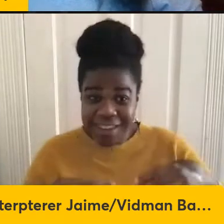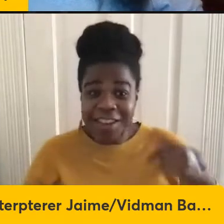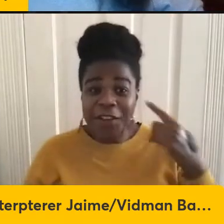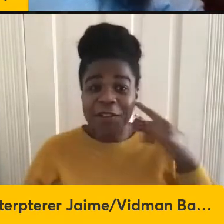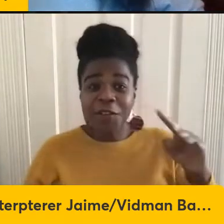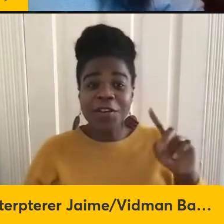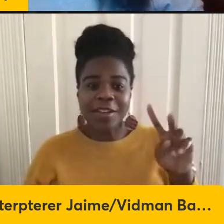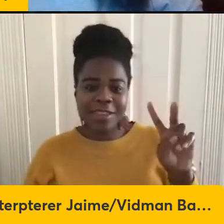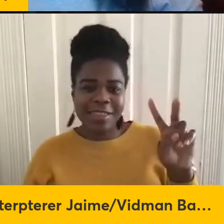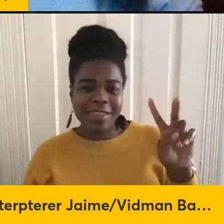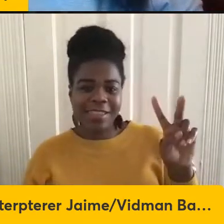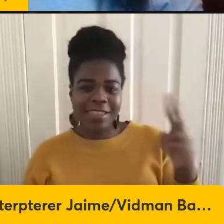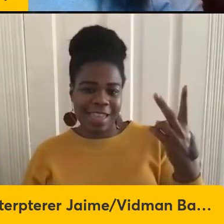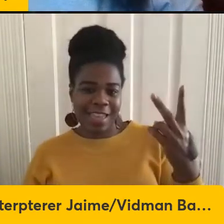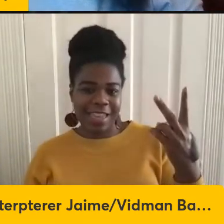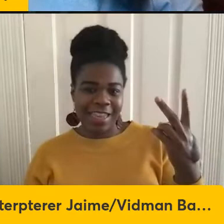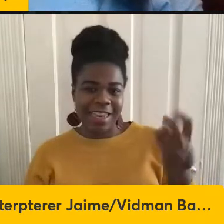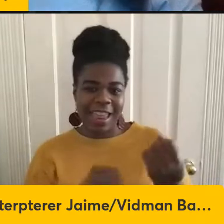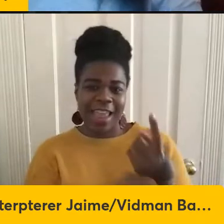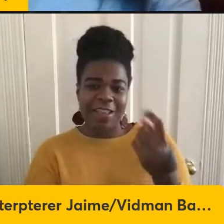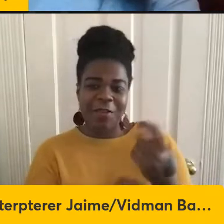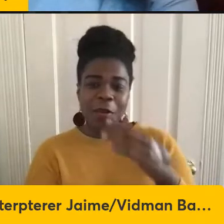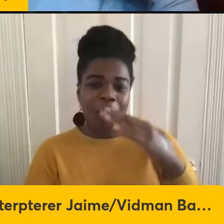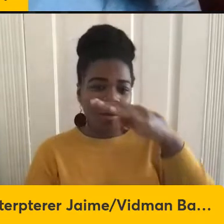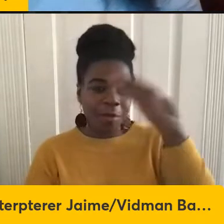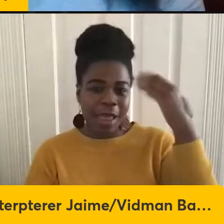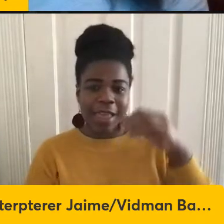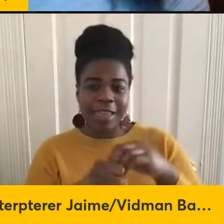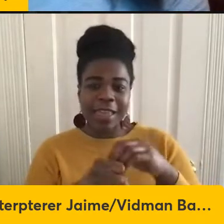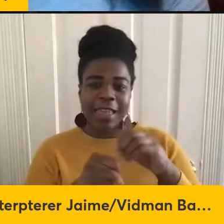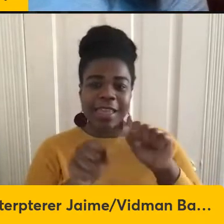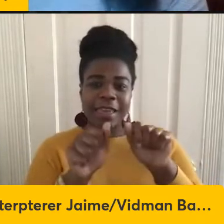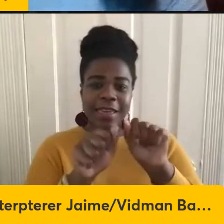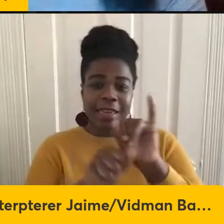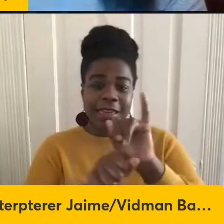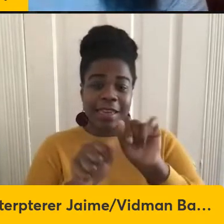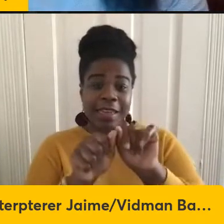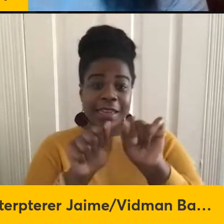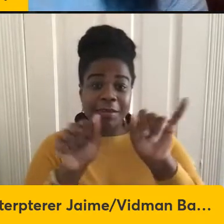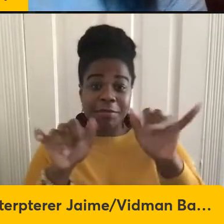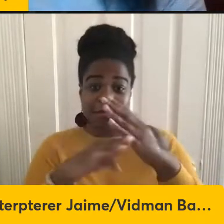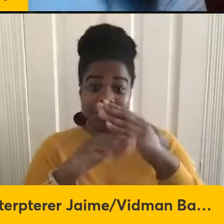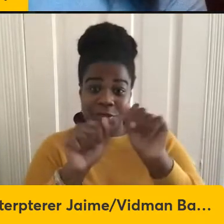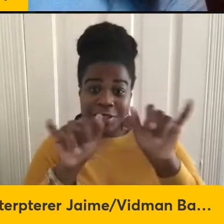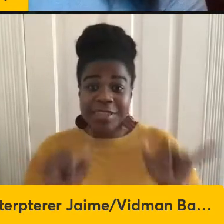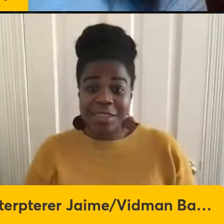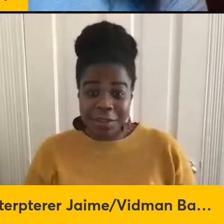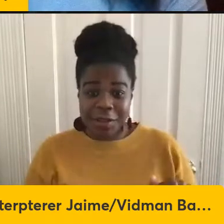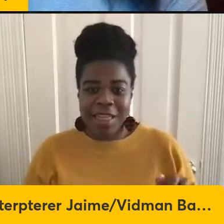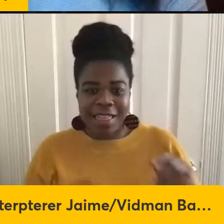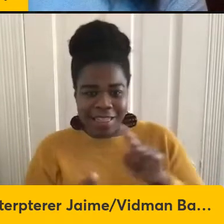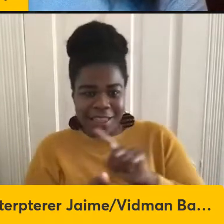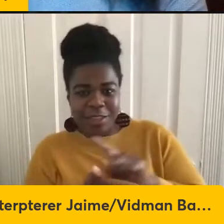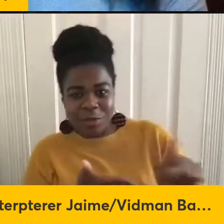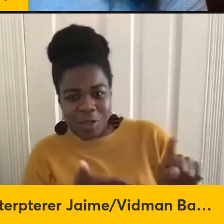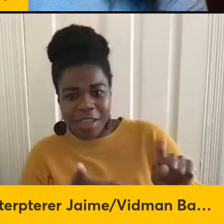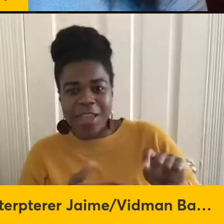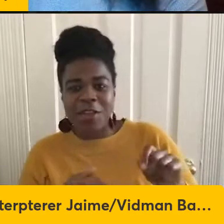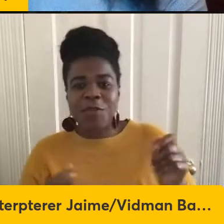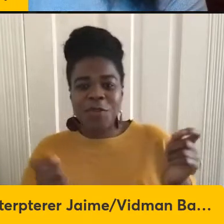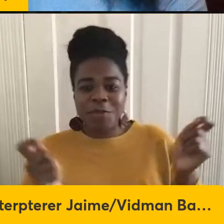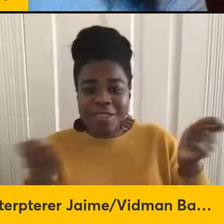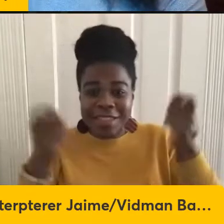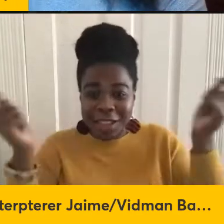second annual Black and Immuno Week, a week where we will celebrate, or we have been celebrating, amplifying and